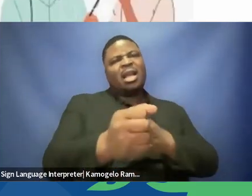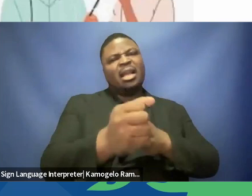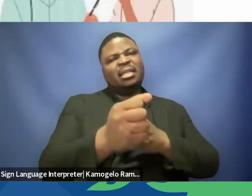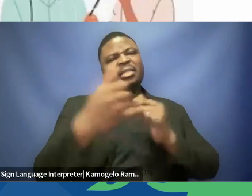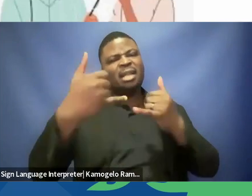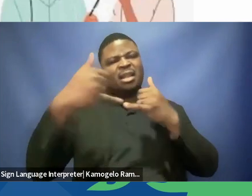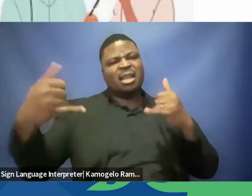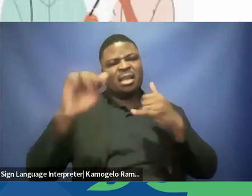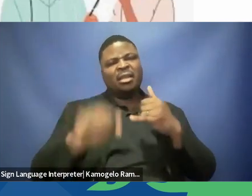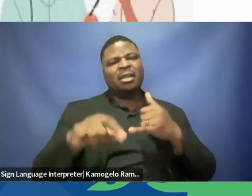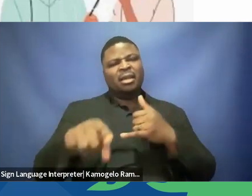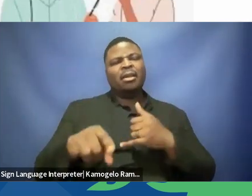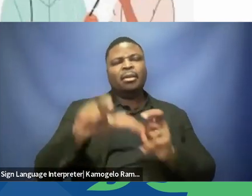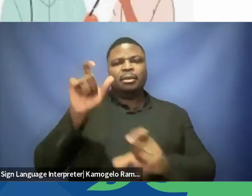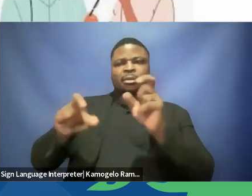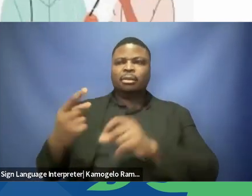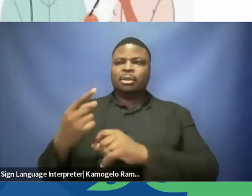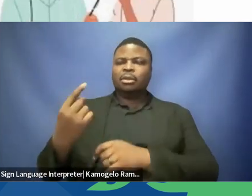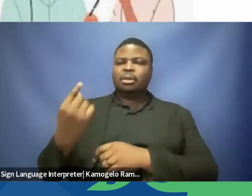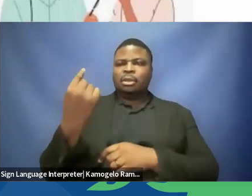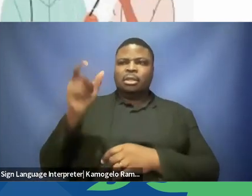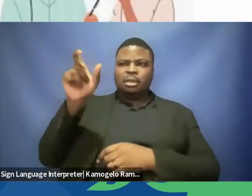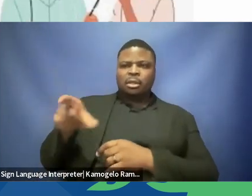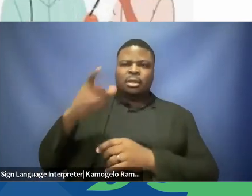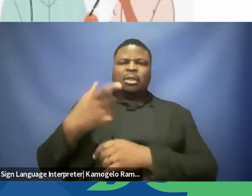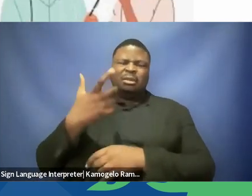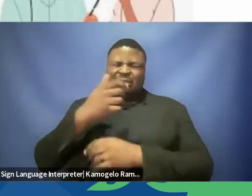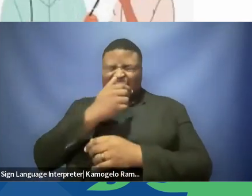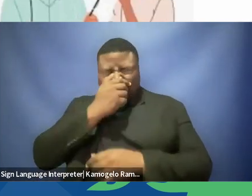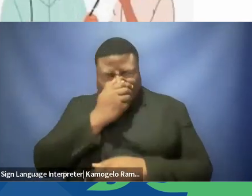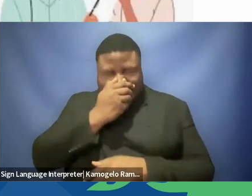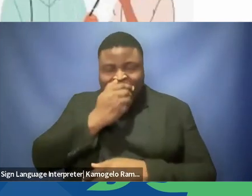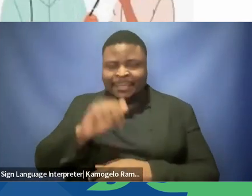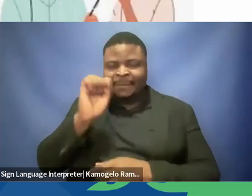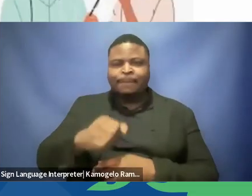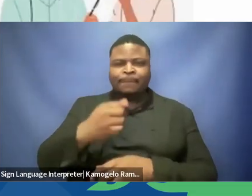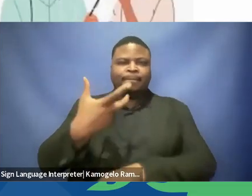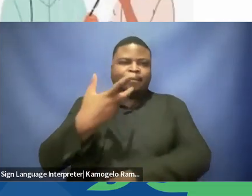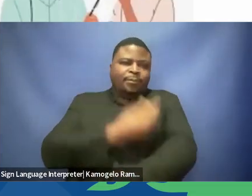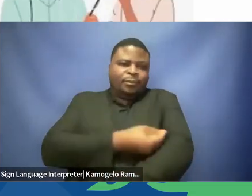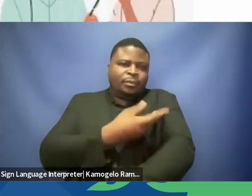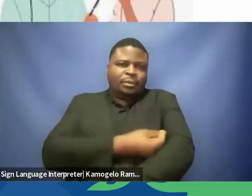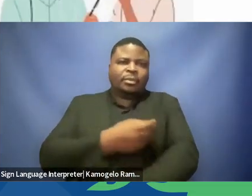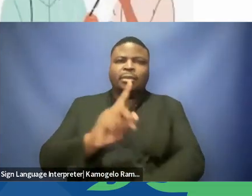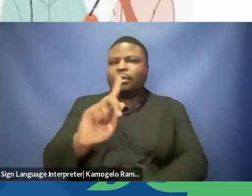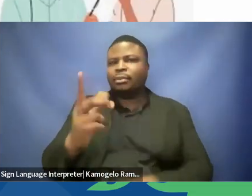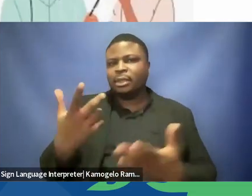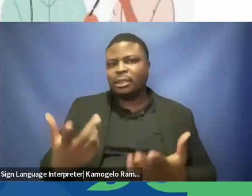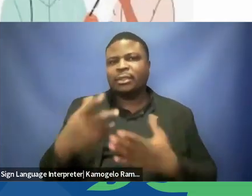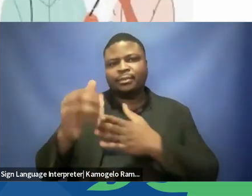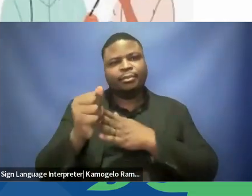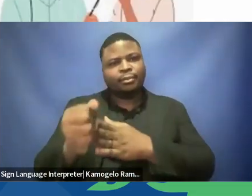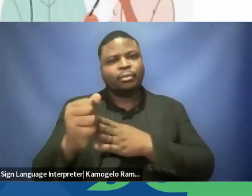provides an individualized treatment. So it talks about what vaccinations are required for the patient, and you can talk to a patient about that. We speak